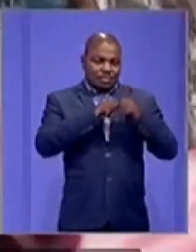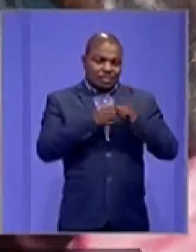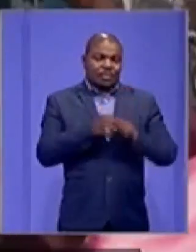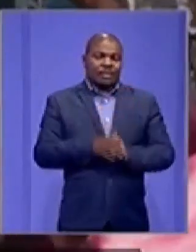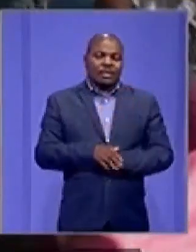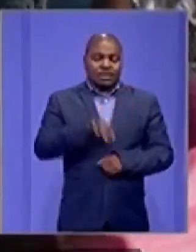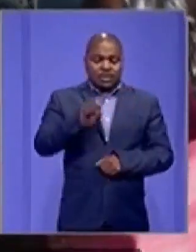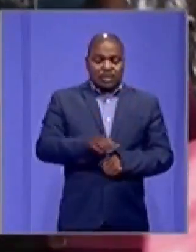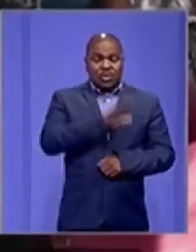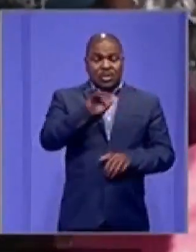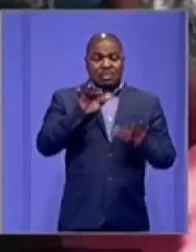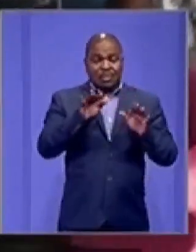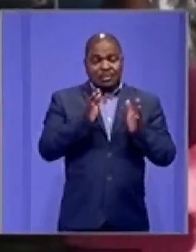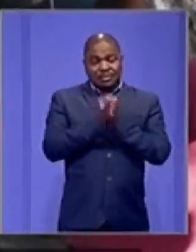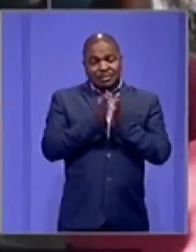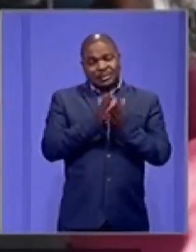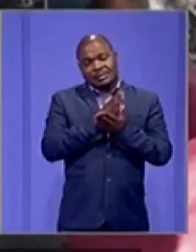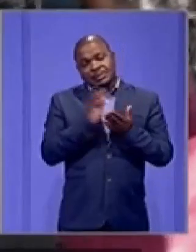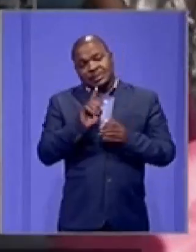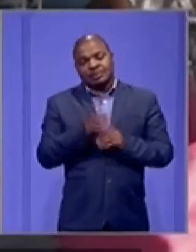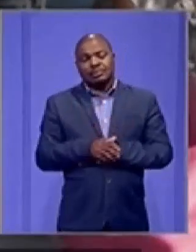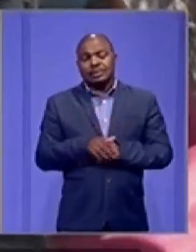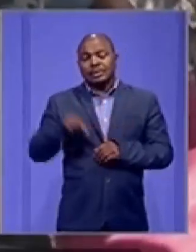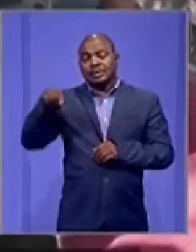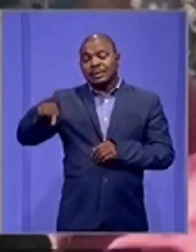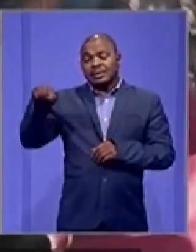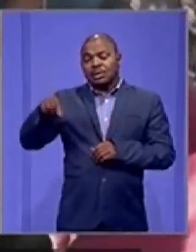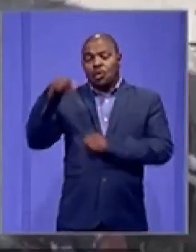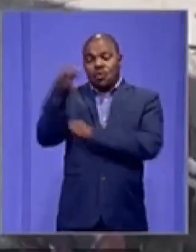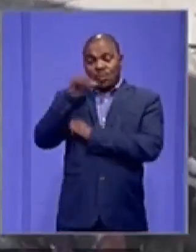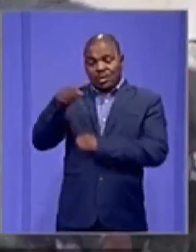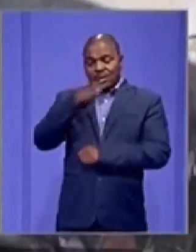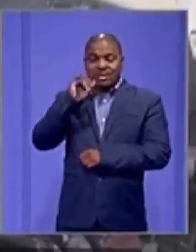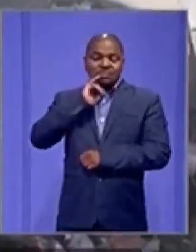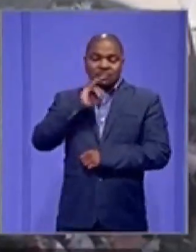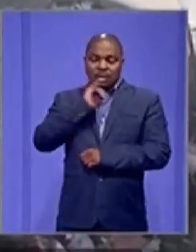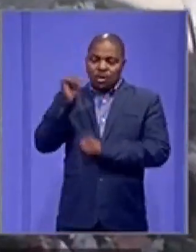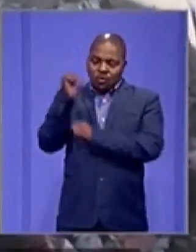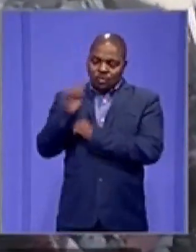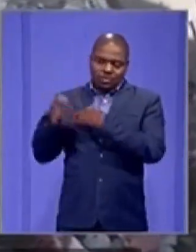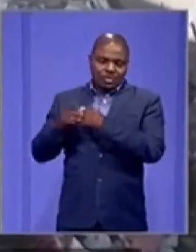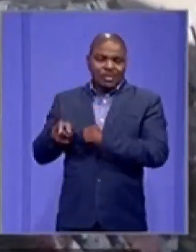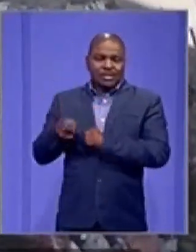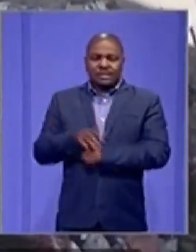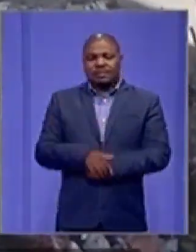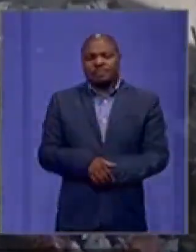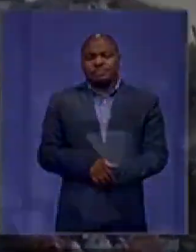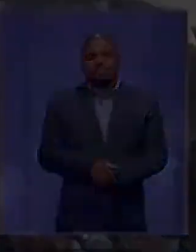ba dirile boipiletšo bja gore go tswalelwe ntlo ya botseta ya Israele.